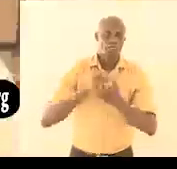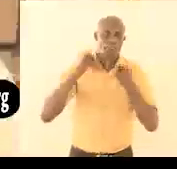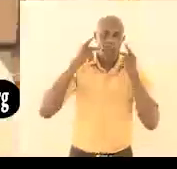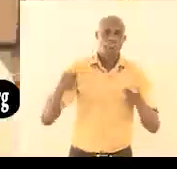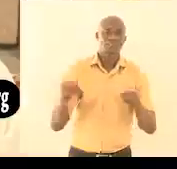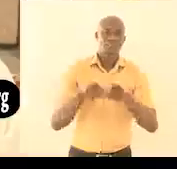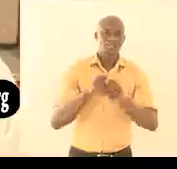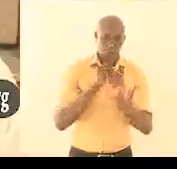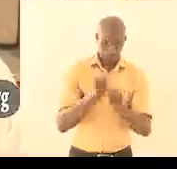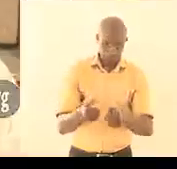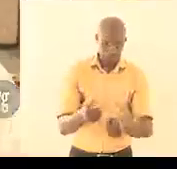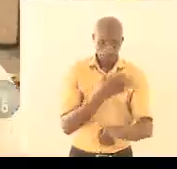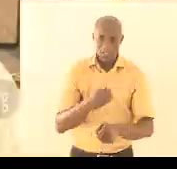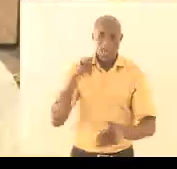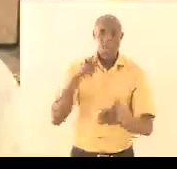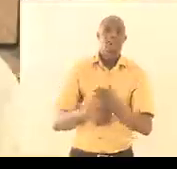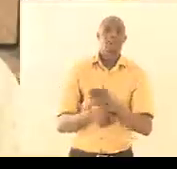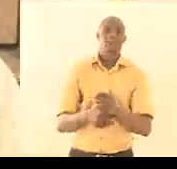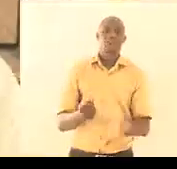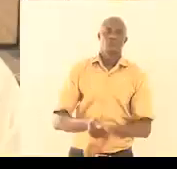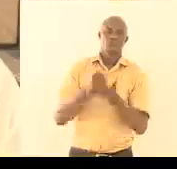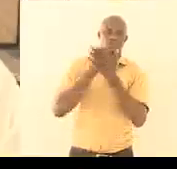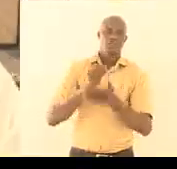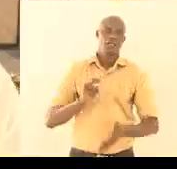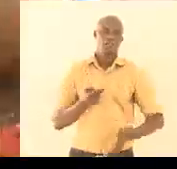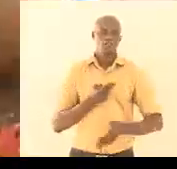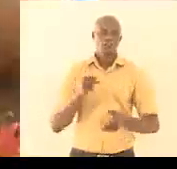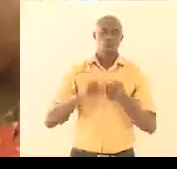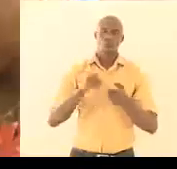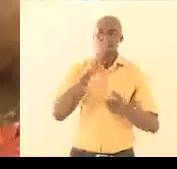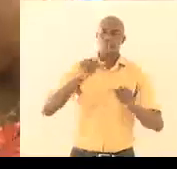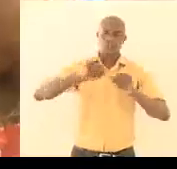also as a task. Help us to be